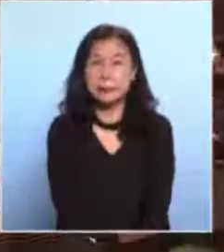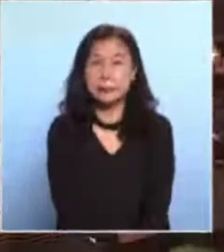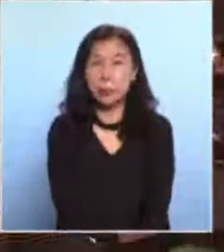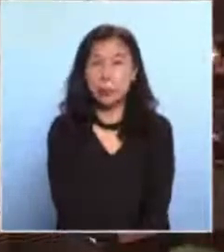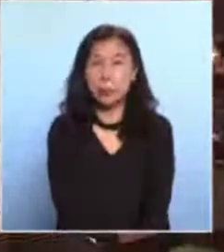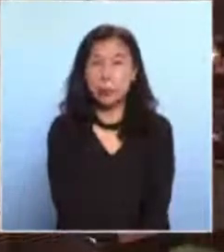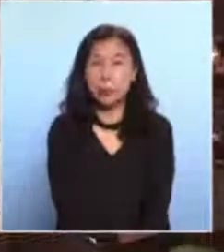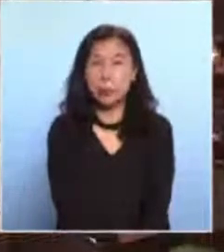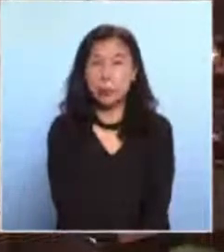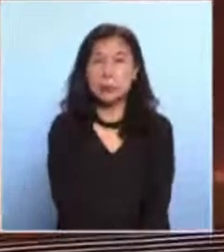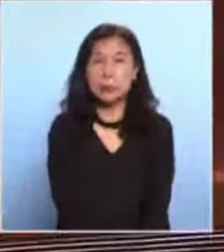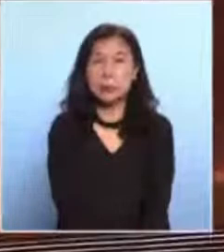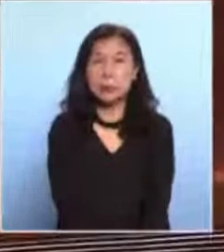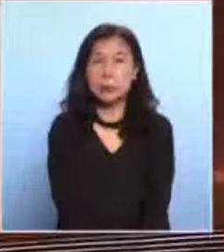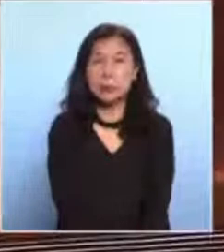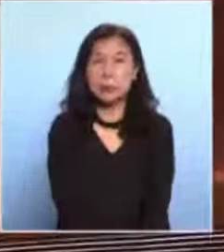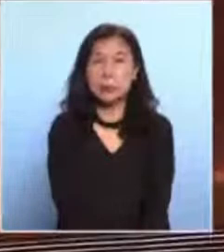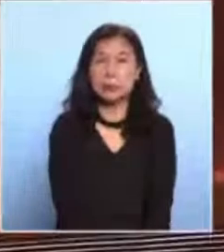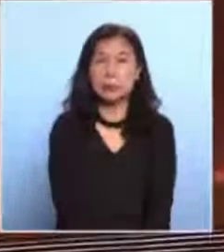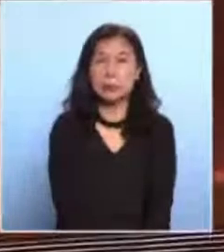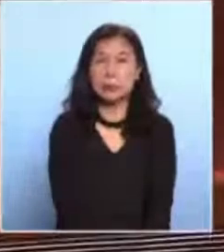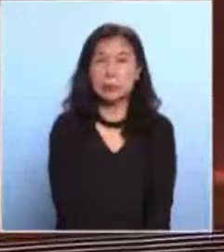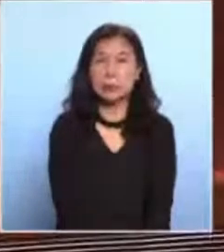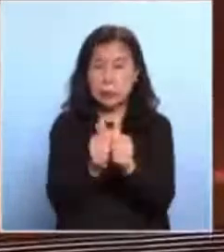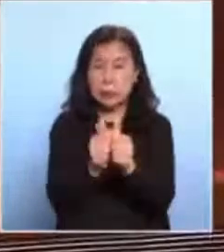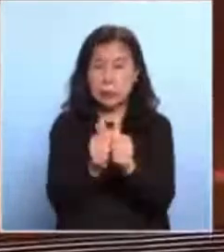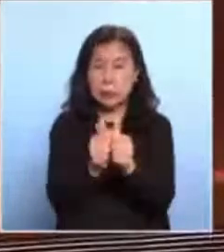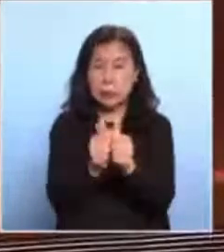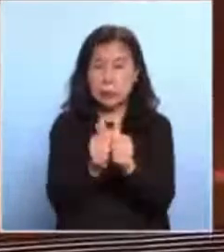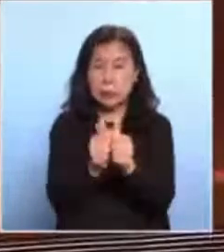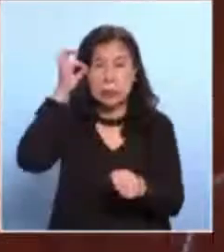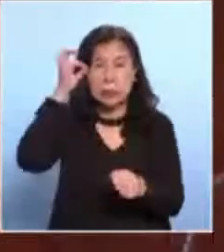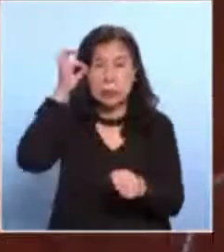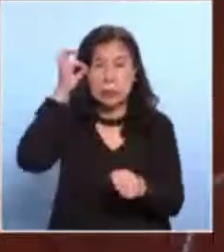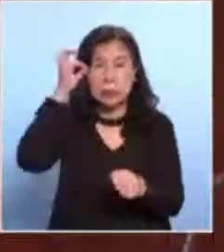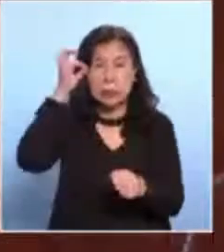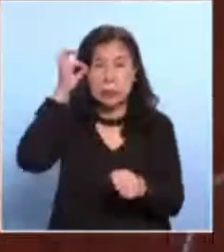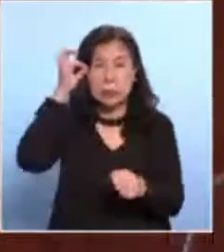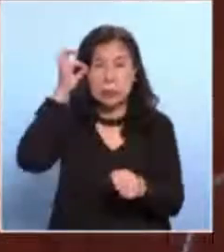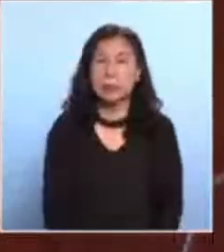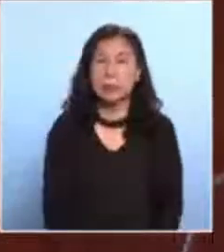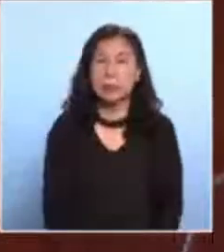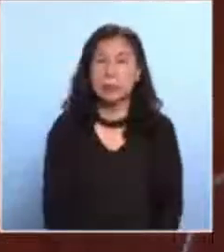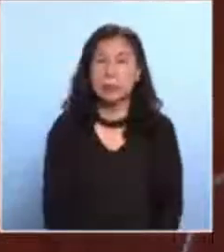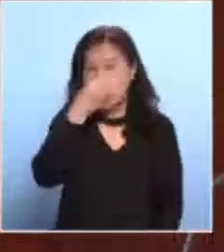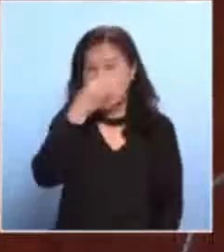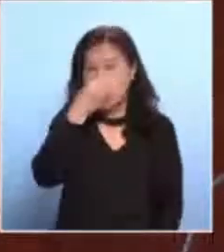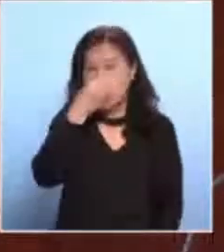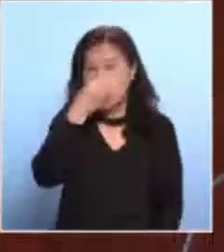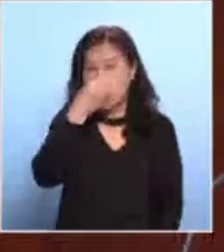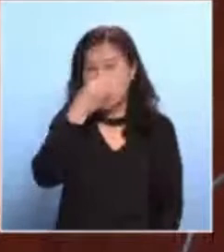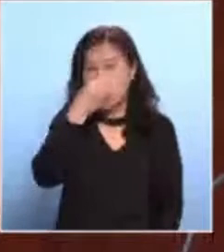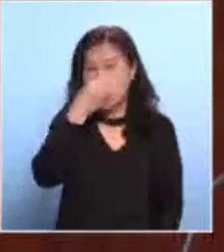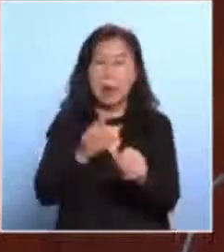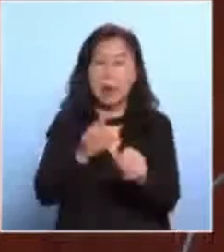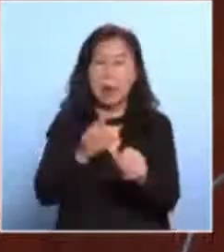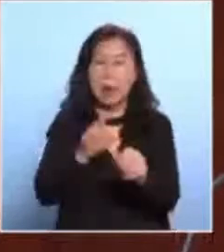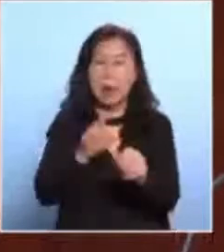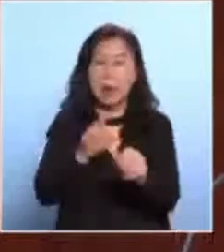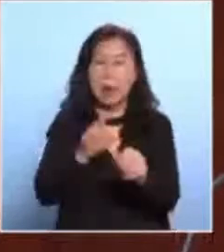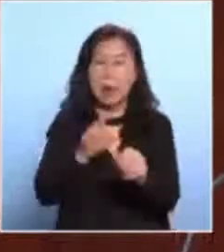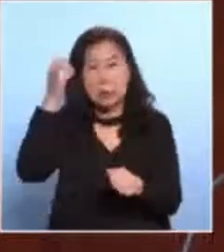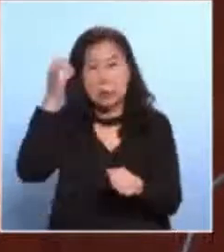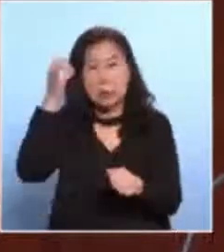Targeted poverty alleviation. The current term government has adopted the strategy of targeted poverty alleviation by directing resources